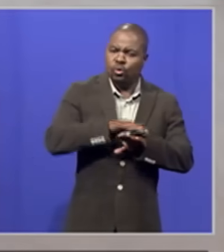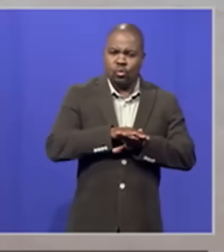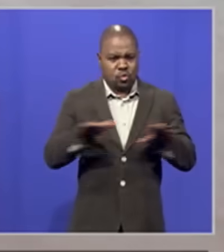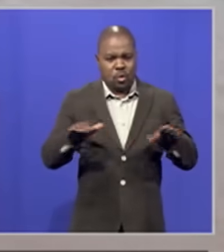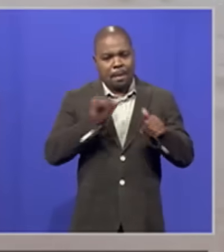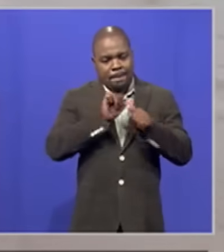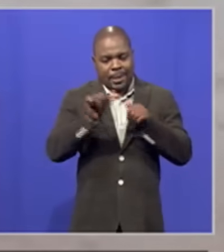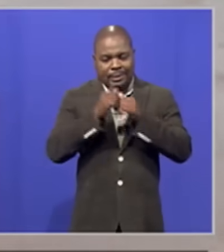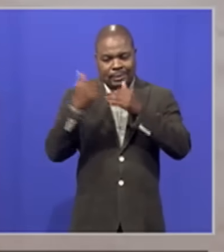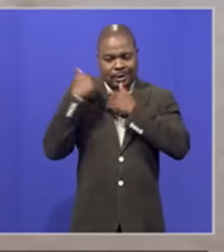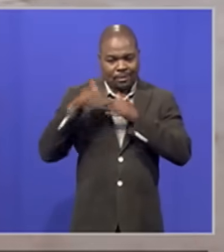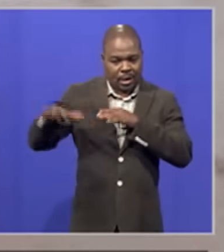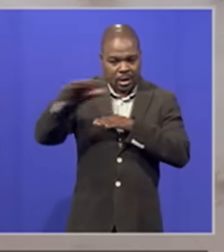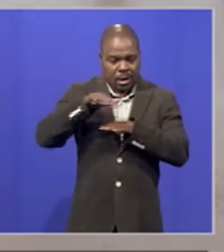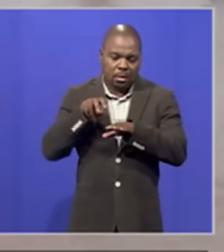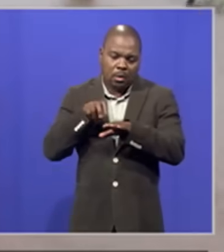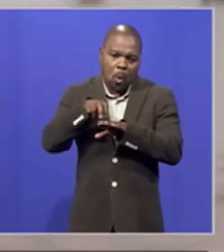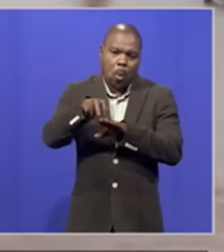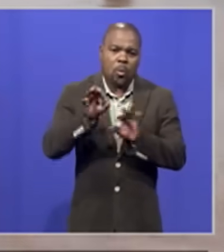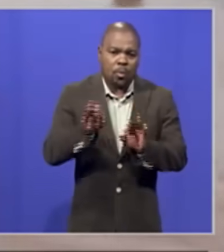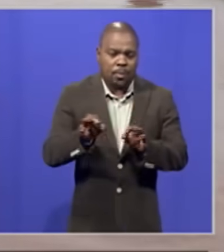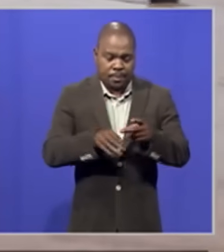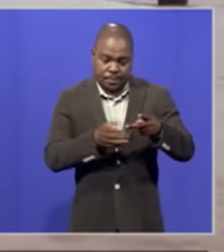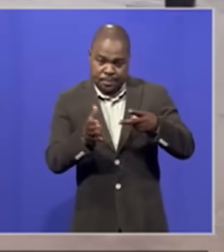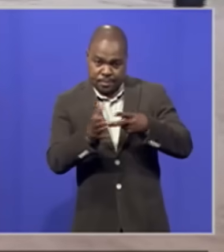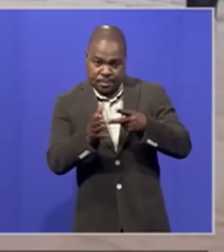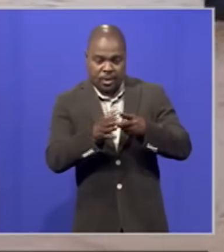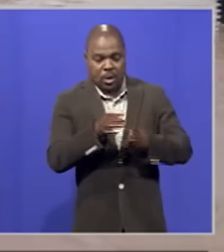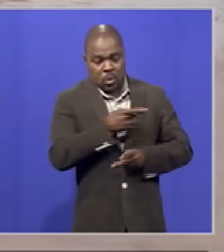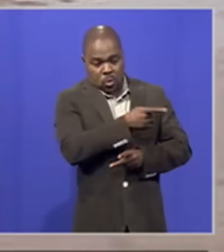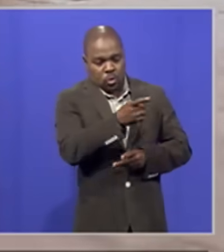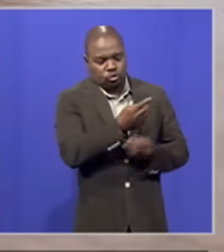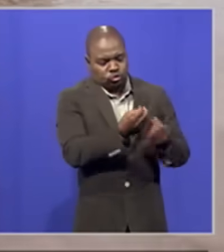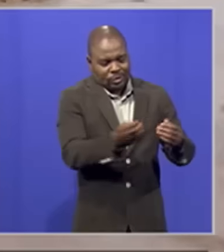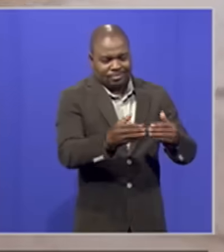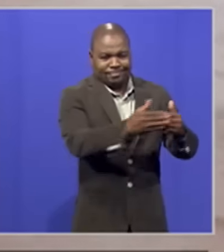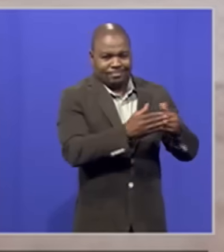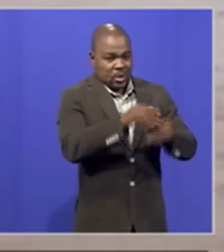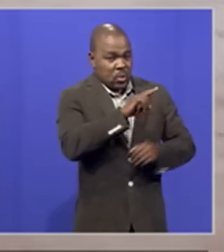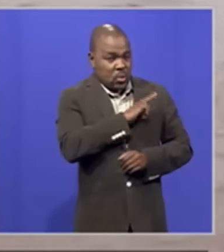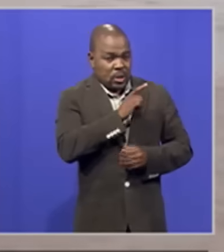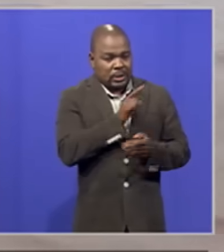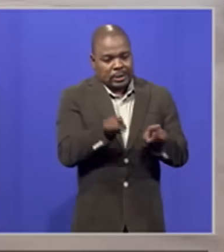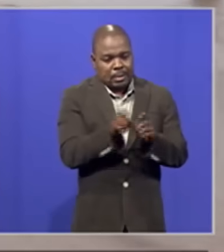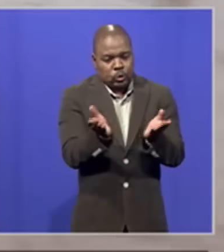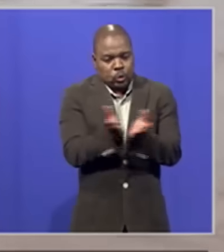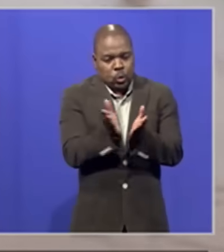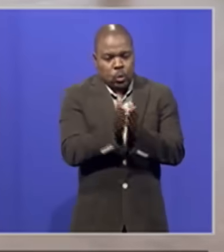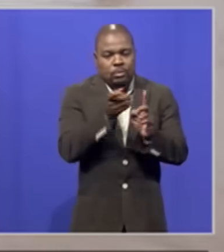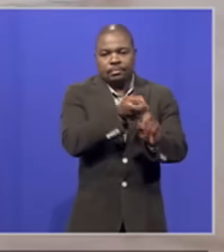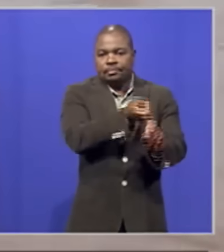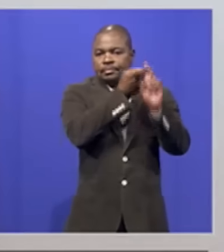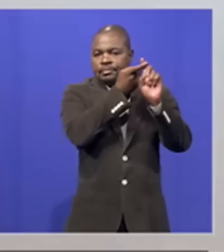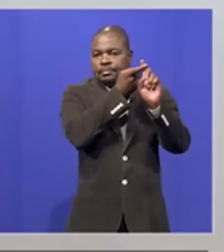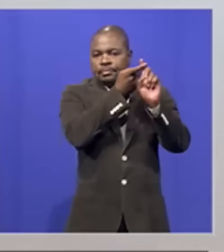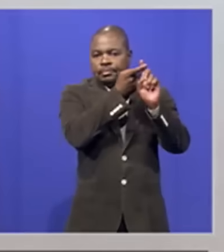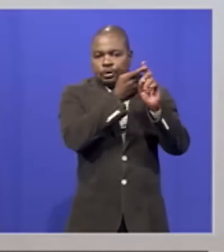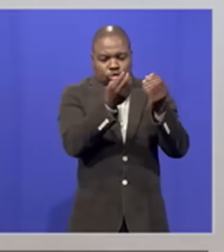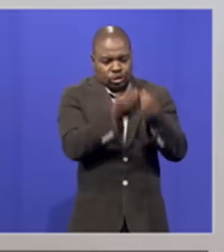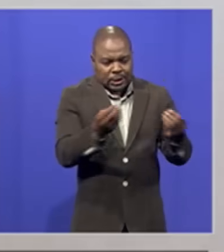le gore a bolokegile ene re kgopela gape gore ba hlokomele bana ka gore le dikolo di sa emišitšwe gore bana ba